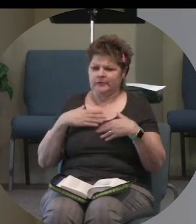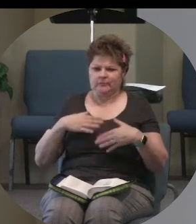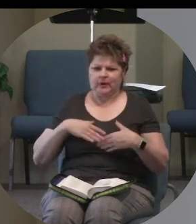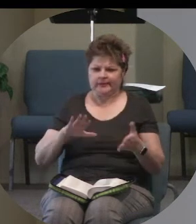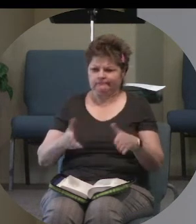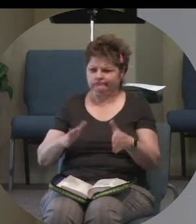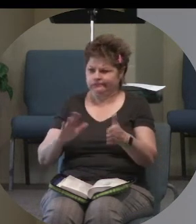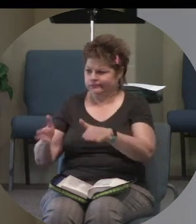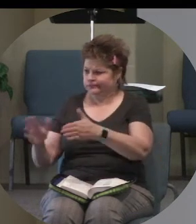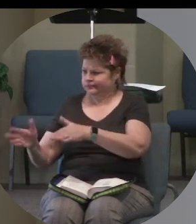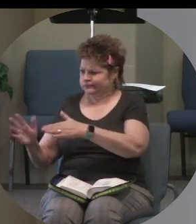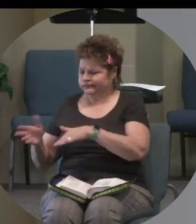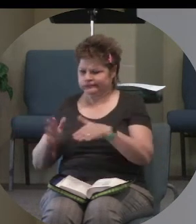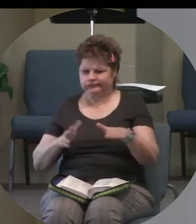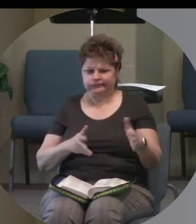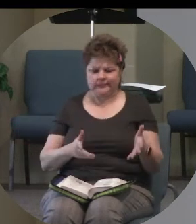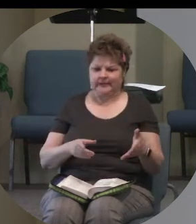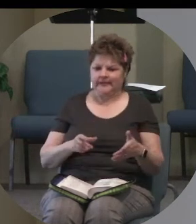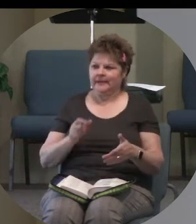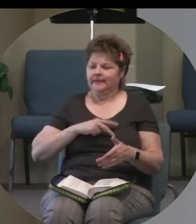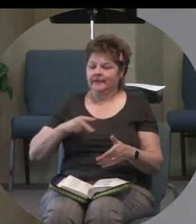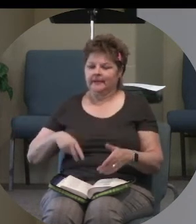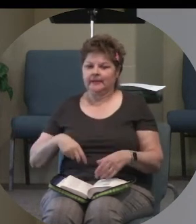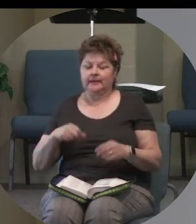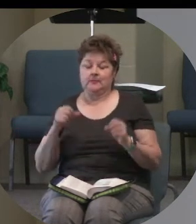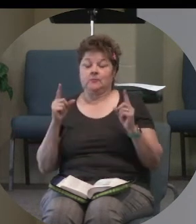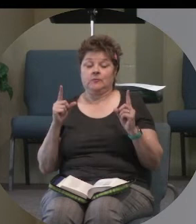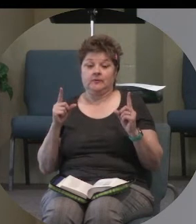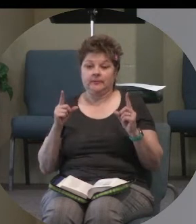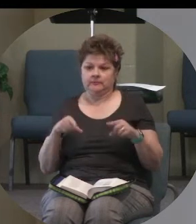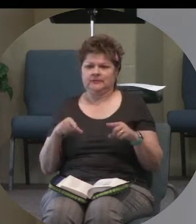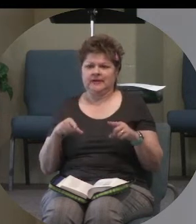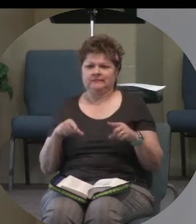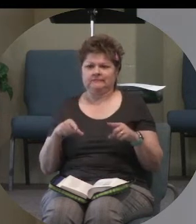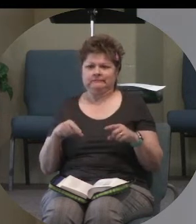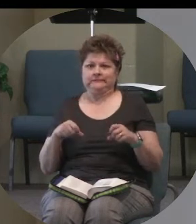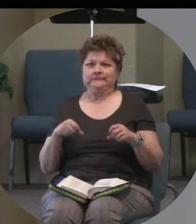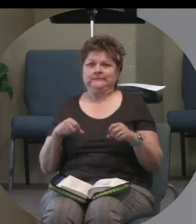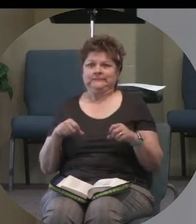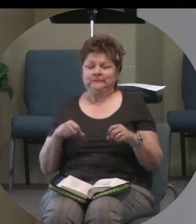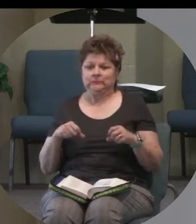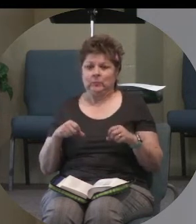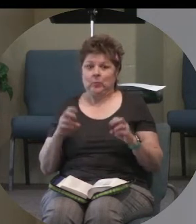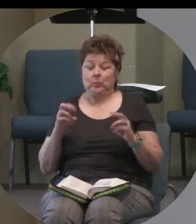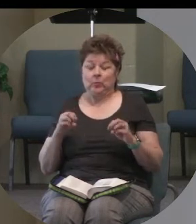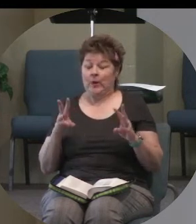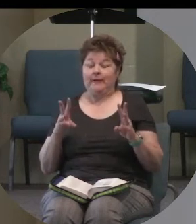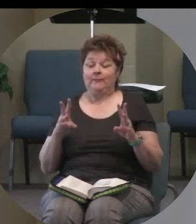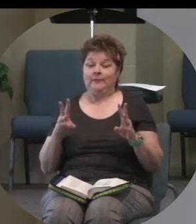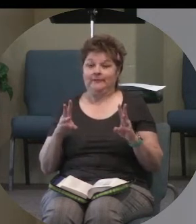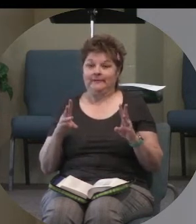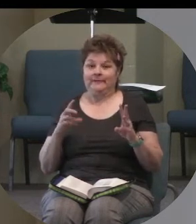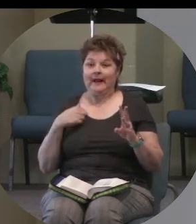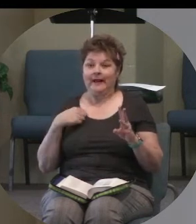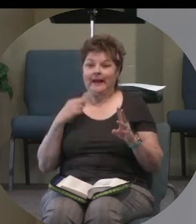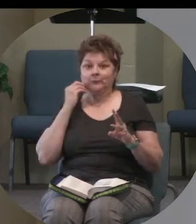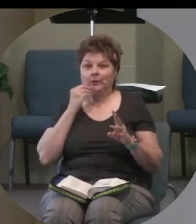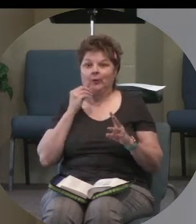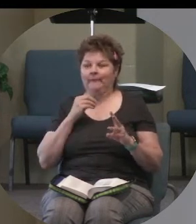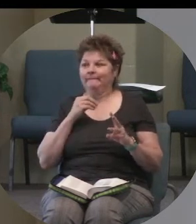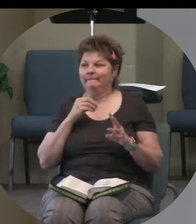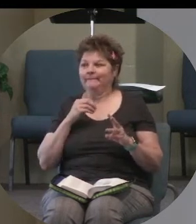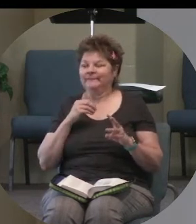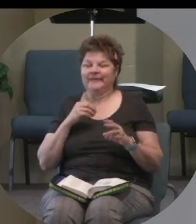departed and went home." He basically woke up and goes, "Shoot, let's go." Like, that's the paraphrased version, right?